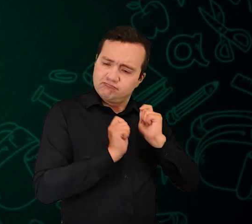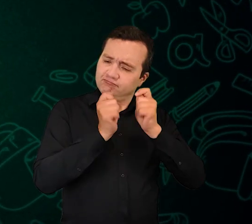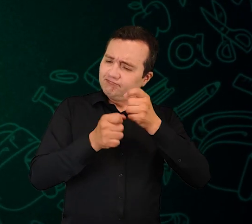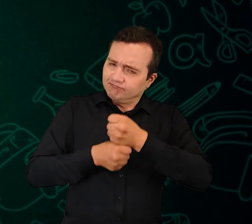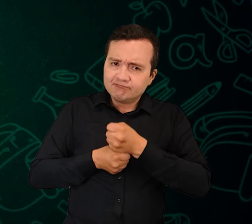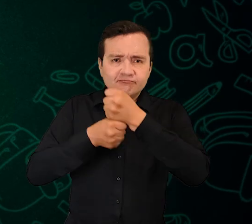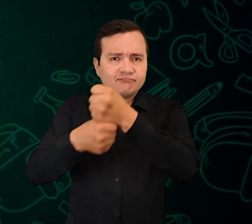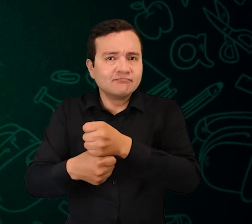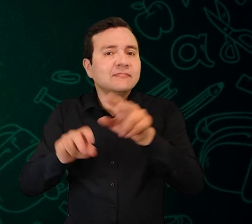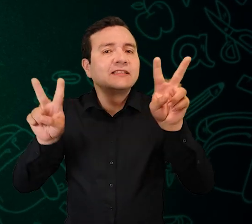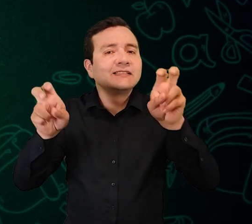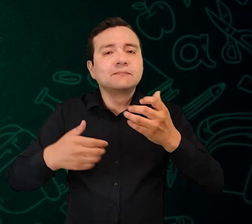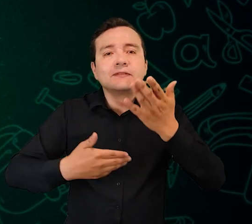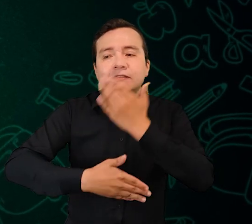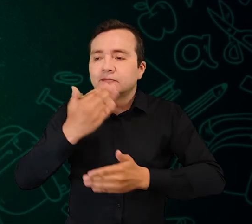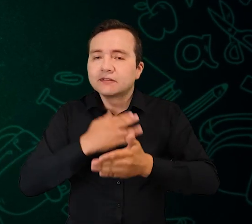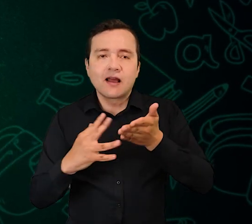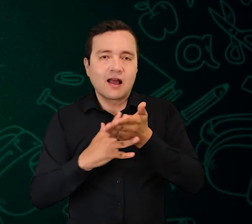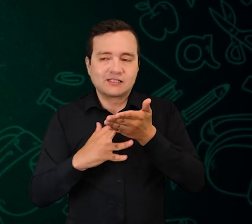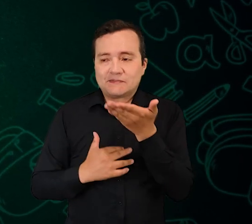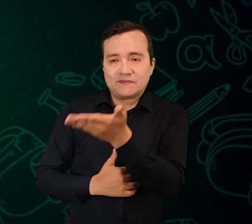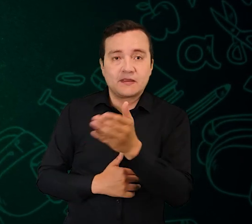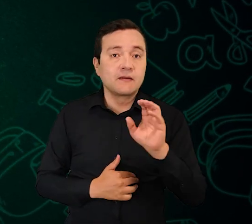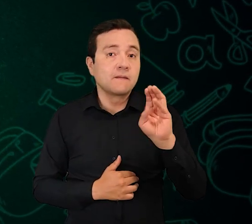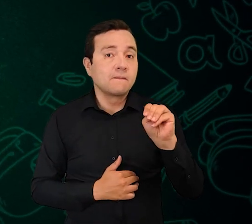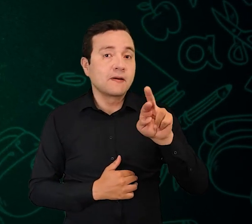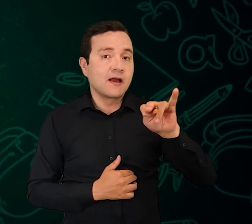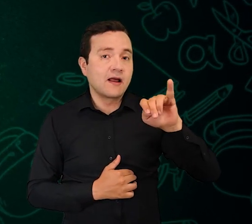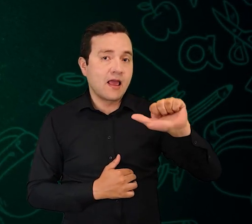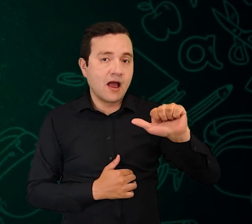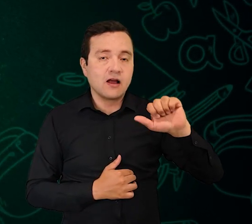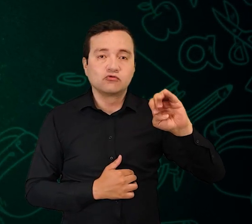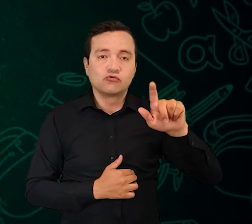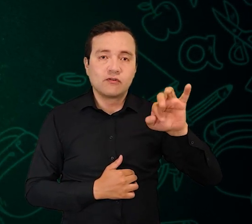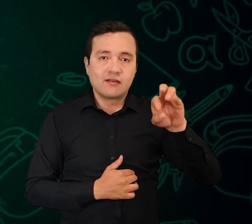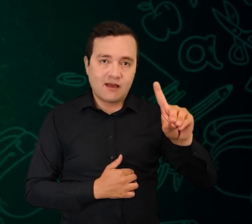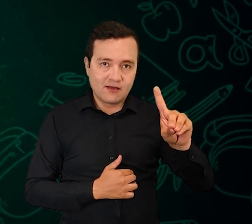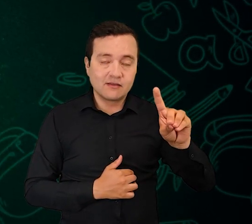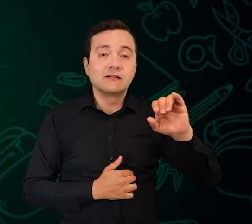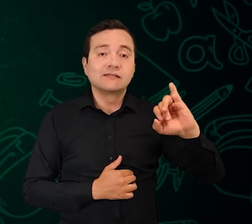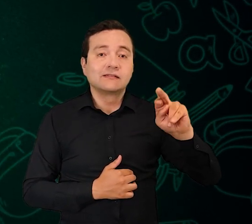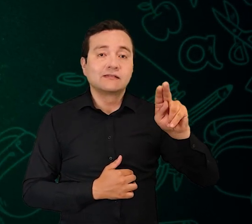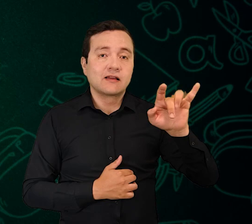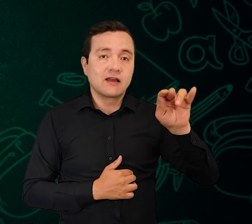Envoy on Disability and Accessibility, María Soledad Cisternas Reyes.